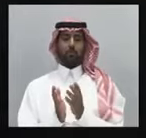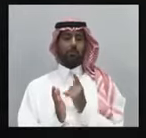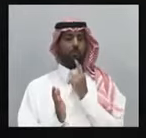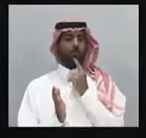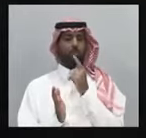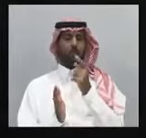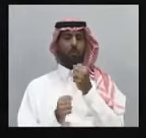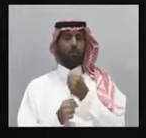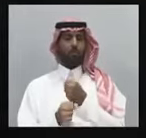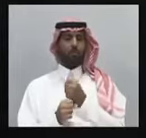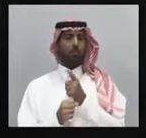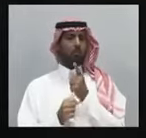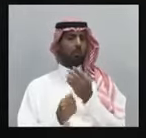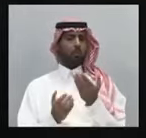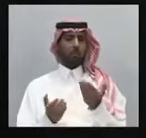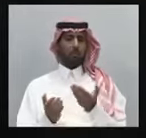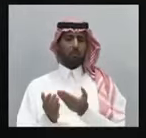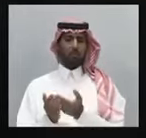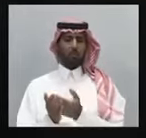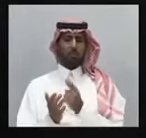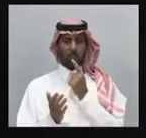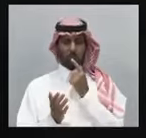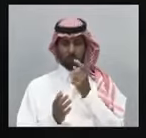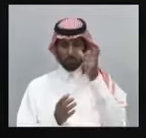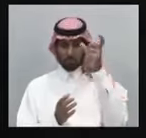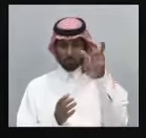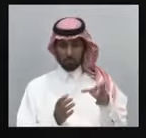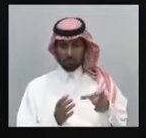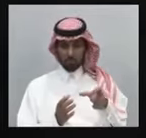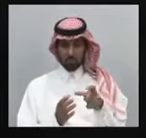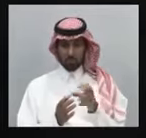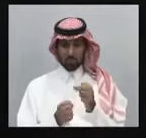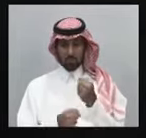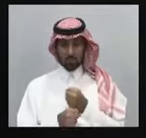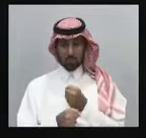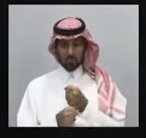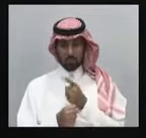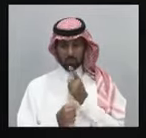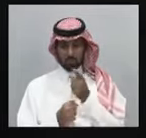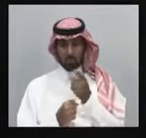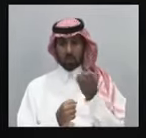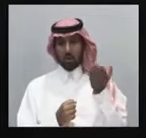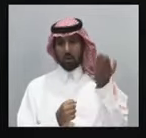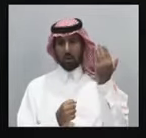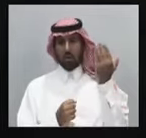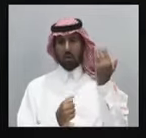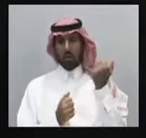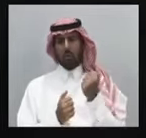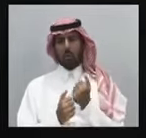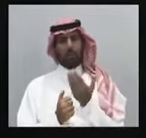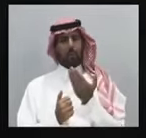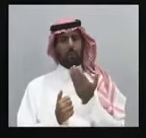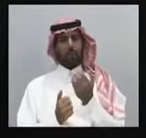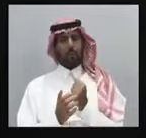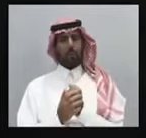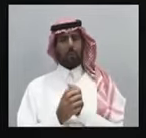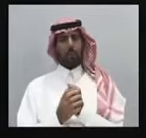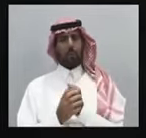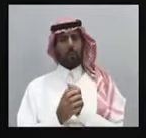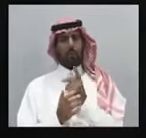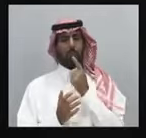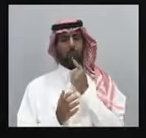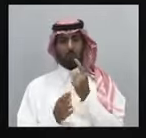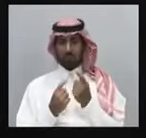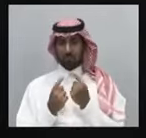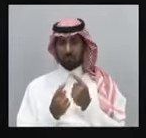Which job offers? Well, I want you to remember the things that we have done in yesterday's lesson, because we're going to